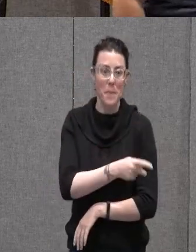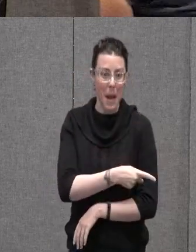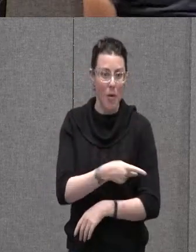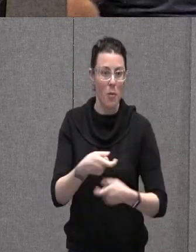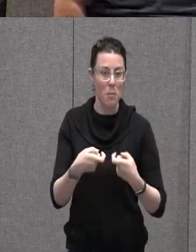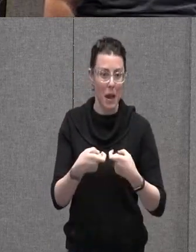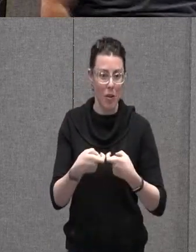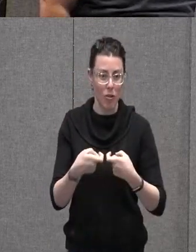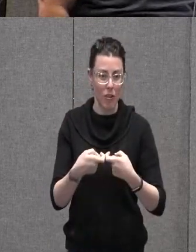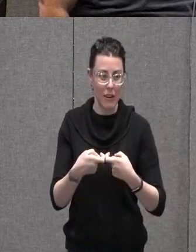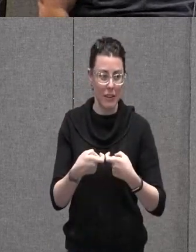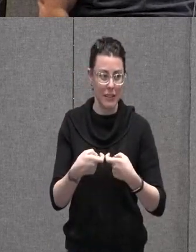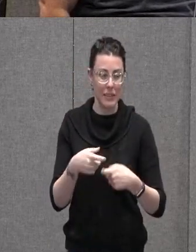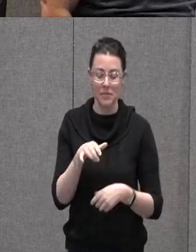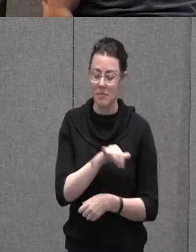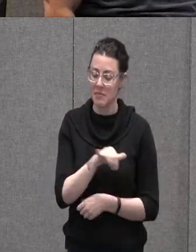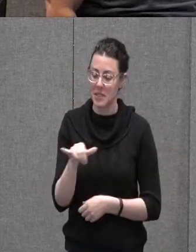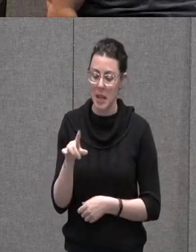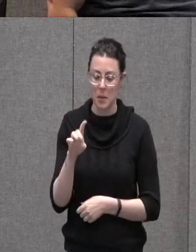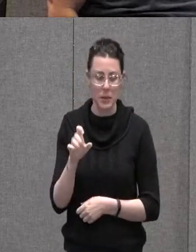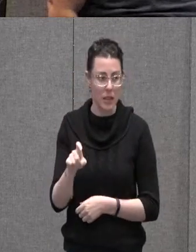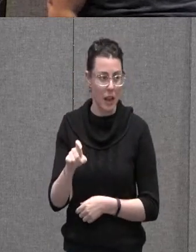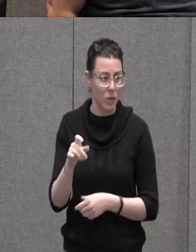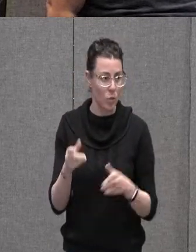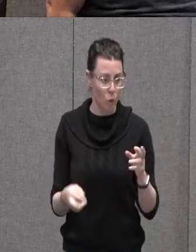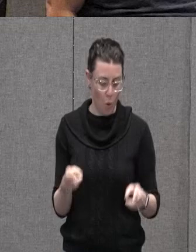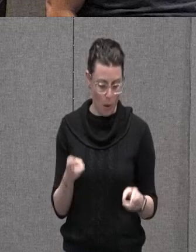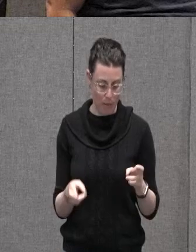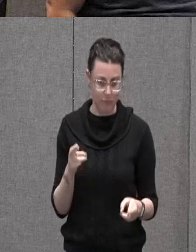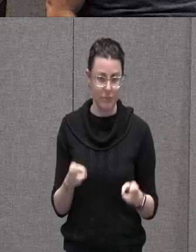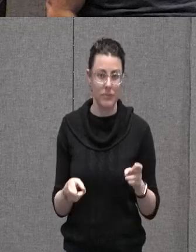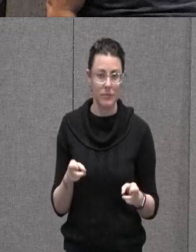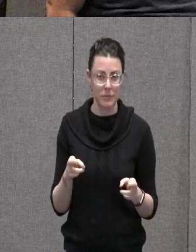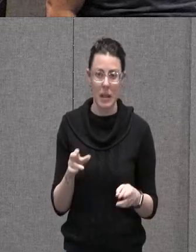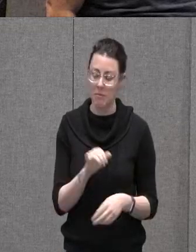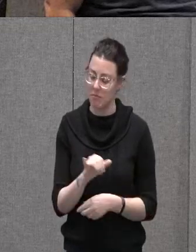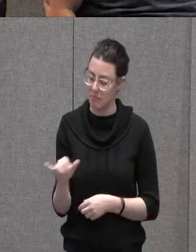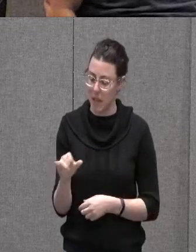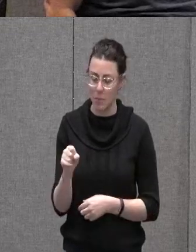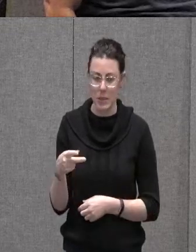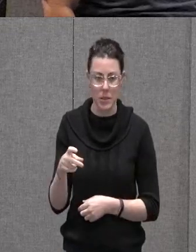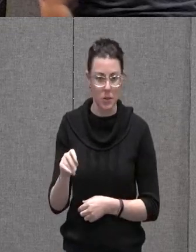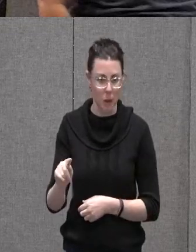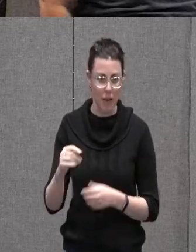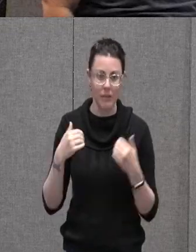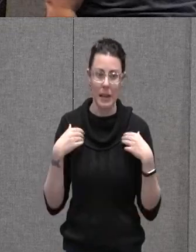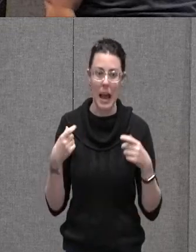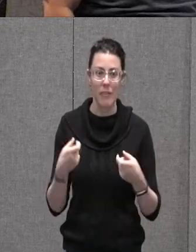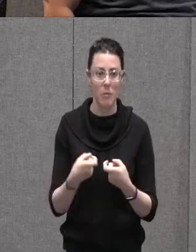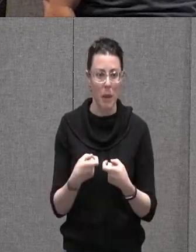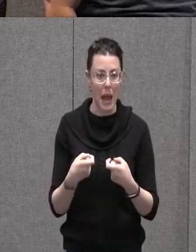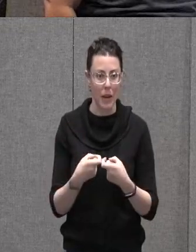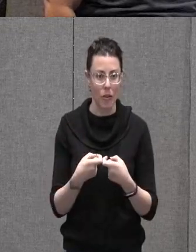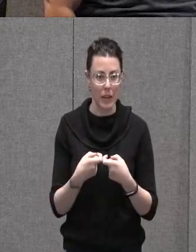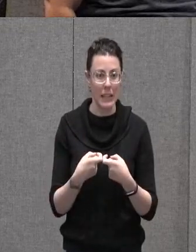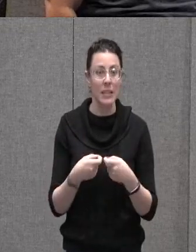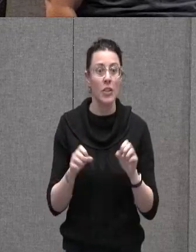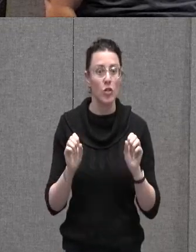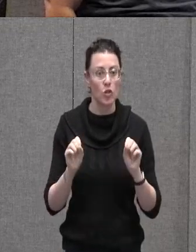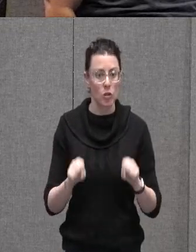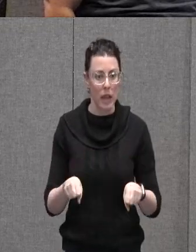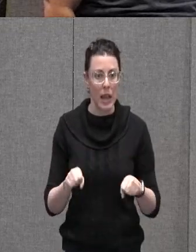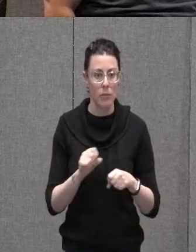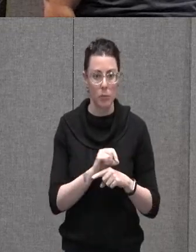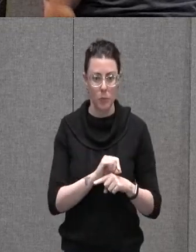This is just like our Vex robots and probably very much like Spot. It has a rechargeable battery that is plugged into the wall